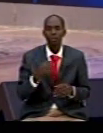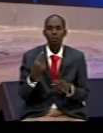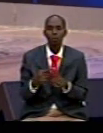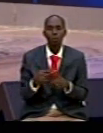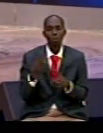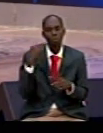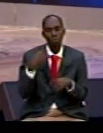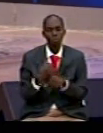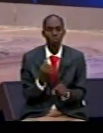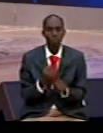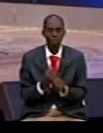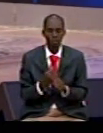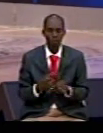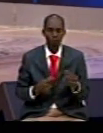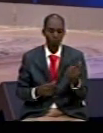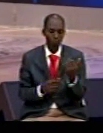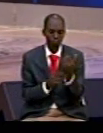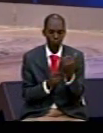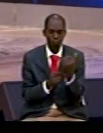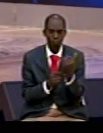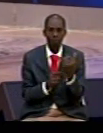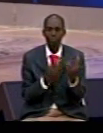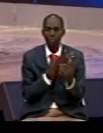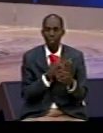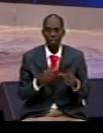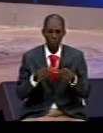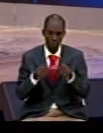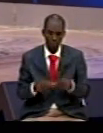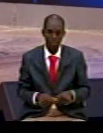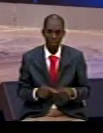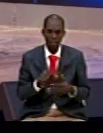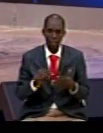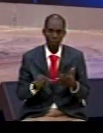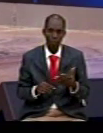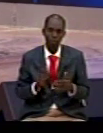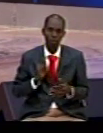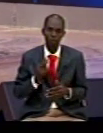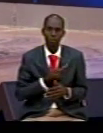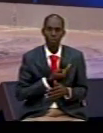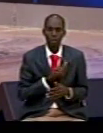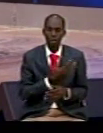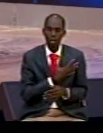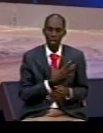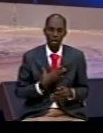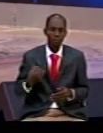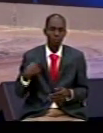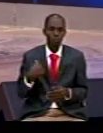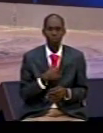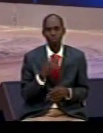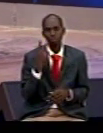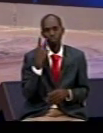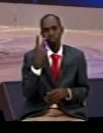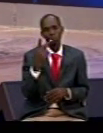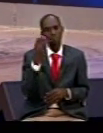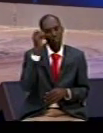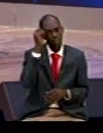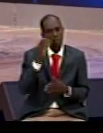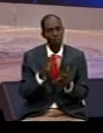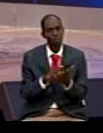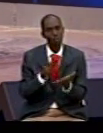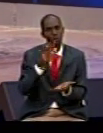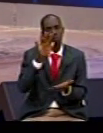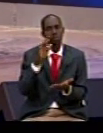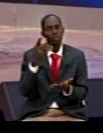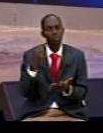and dwelt among us, and we beheld his glory, the glory as of